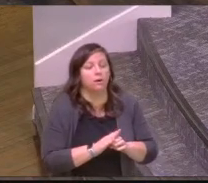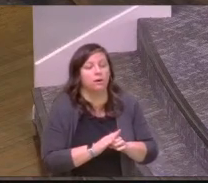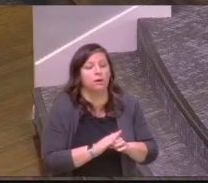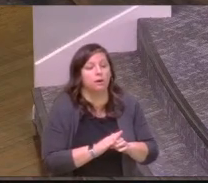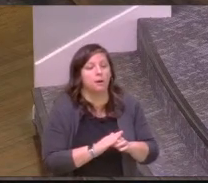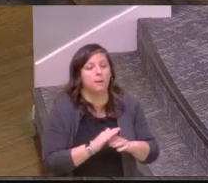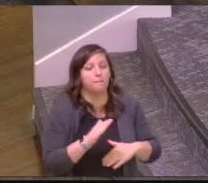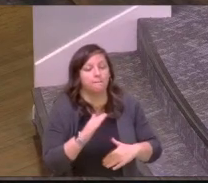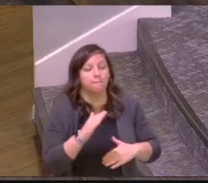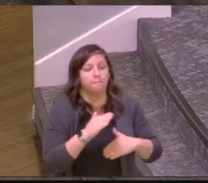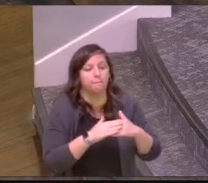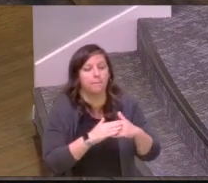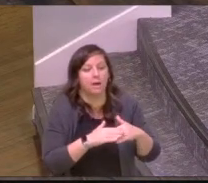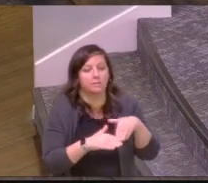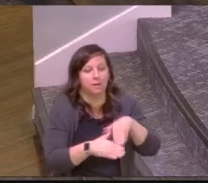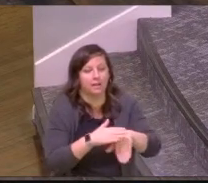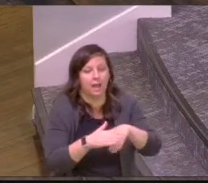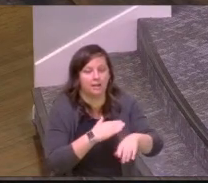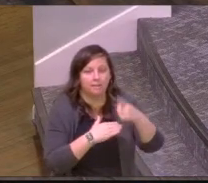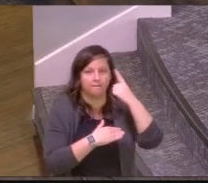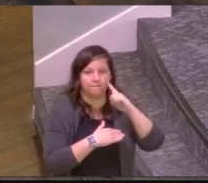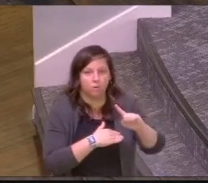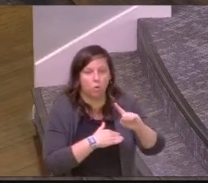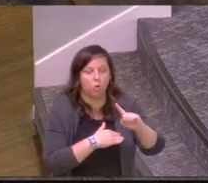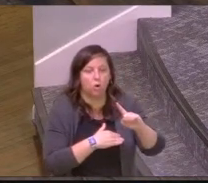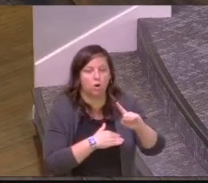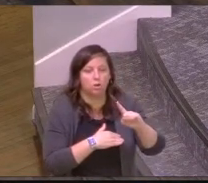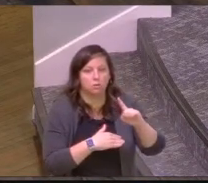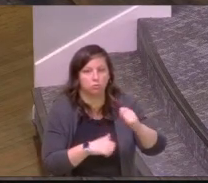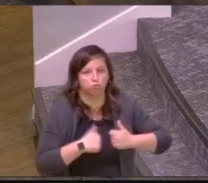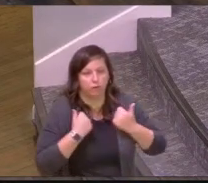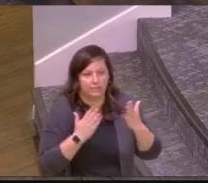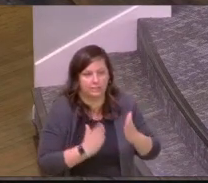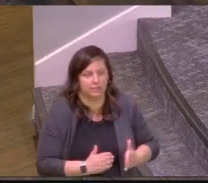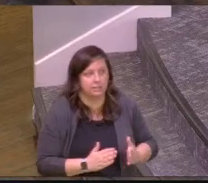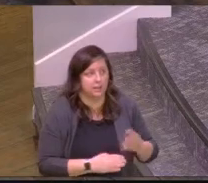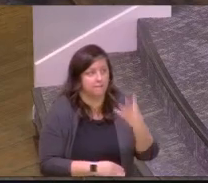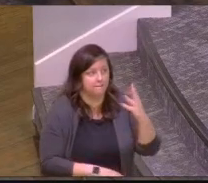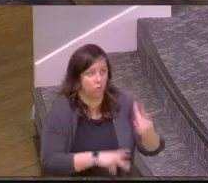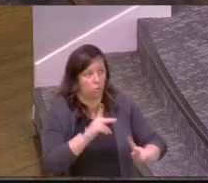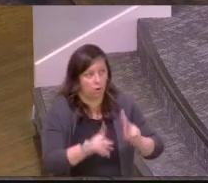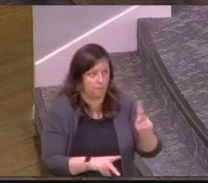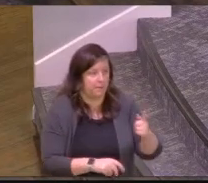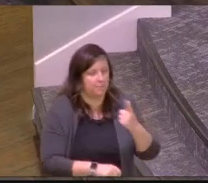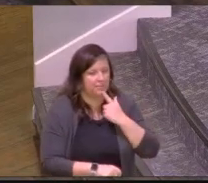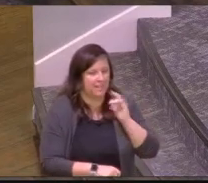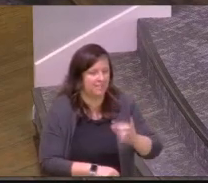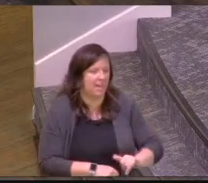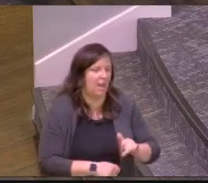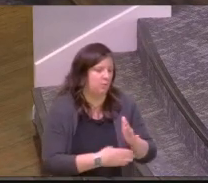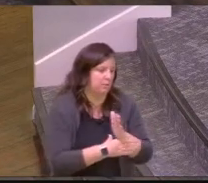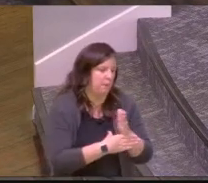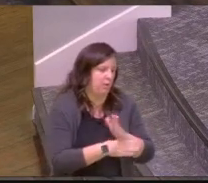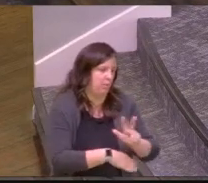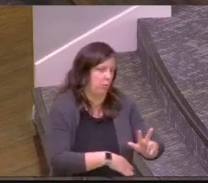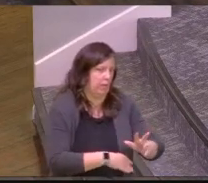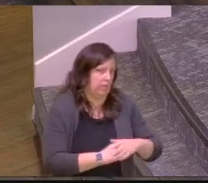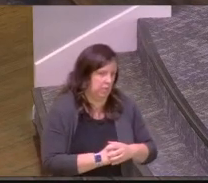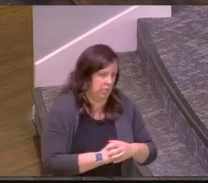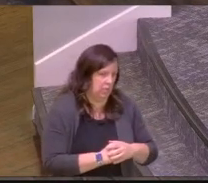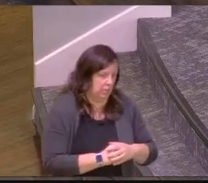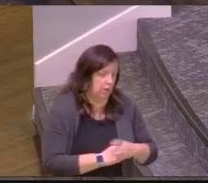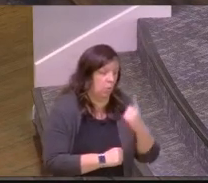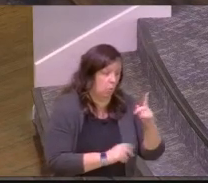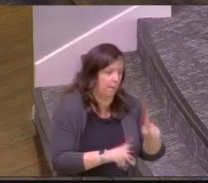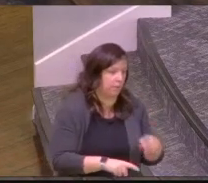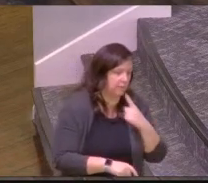Clark County residents. Four of you gave that a ranking of 3. One gave it a